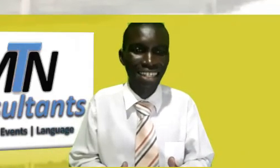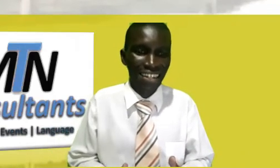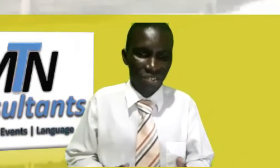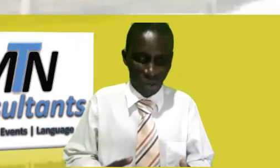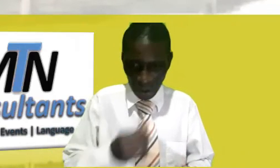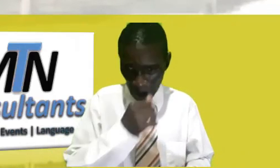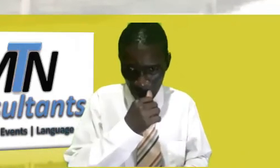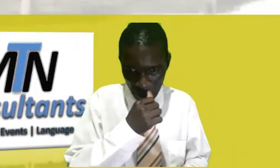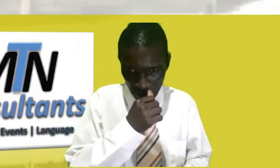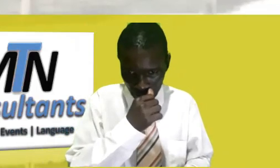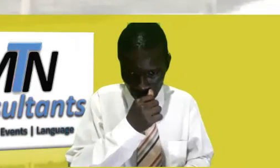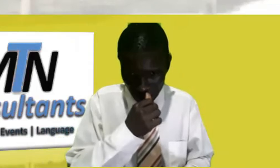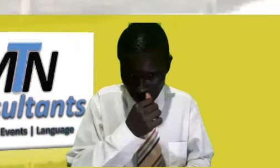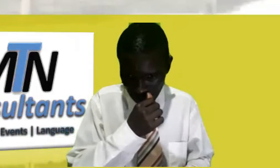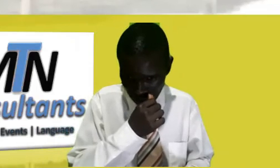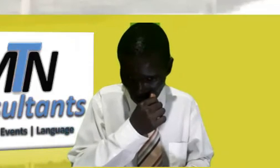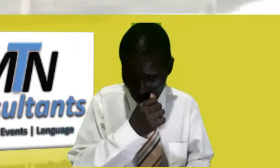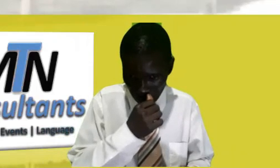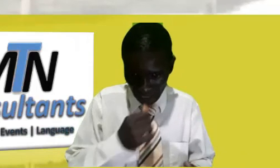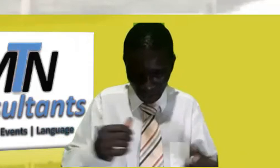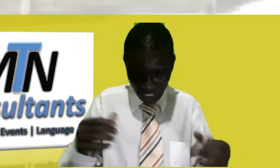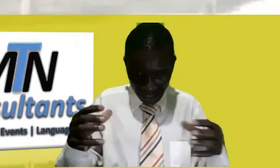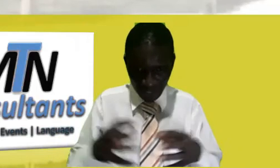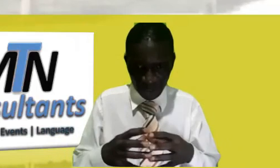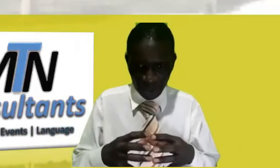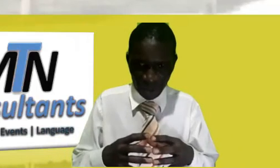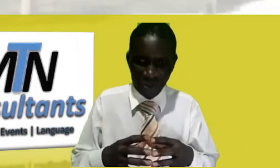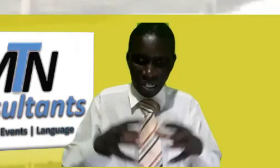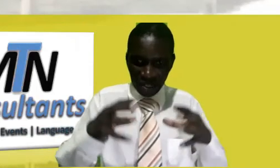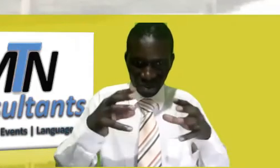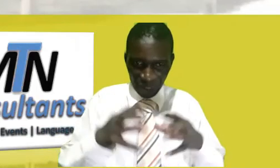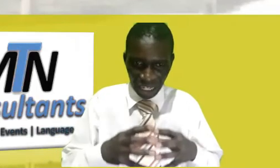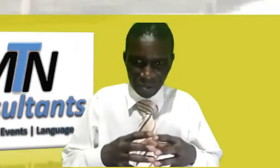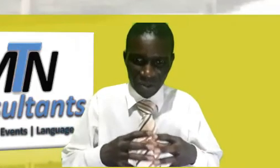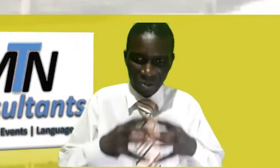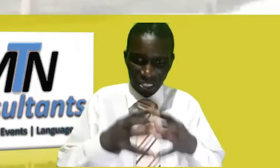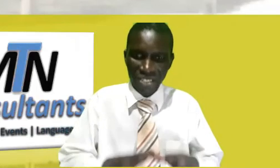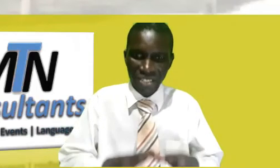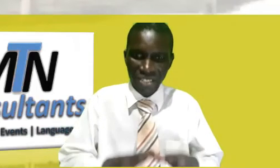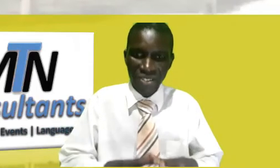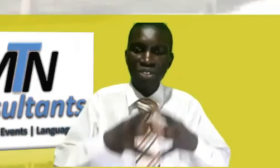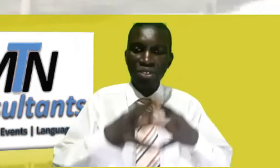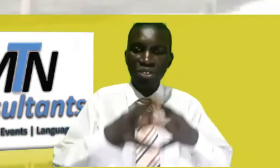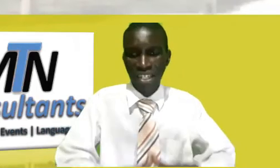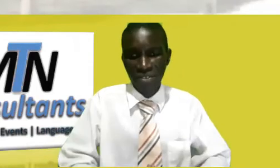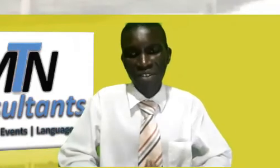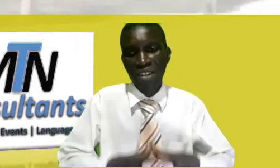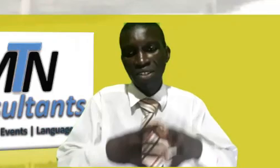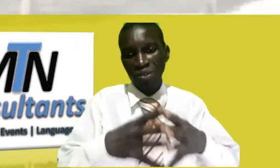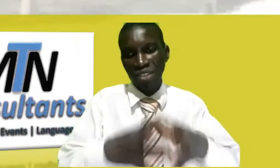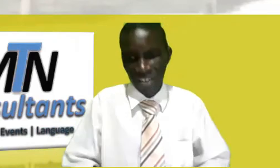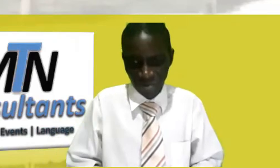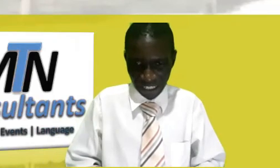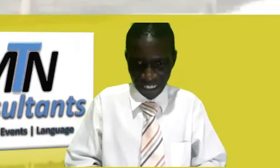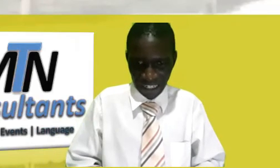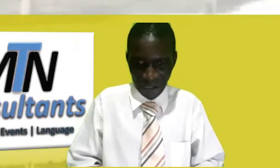practice. So this section, we wanted to introduce you to be able to introduce yourself to